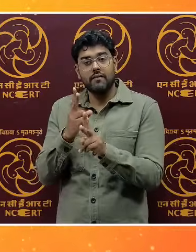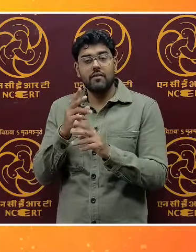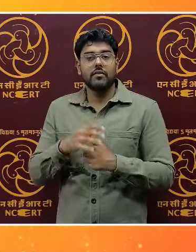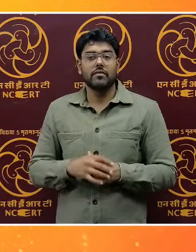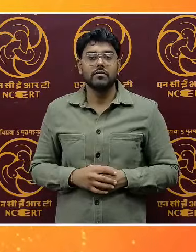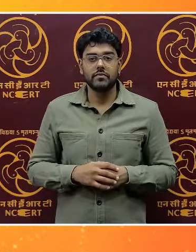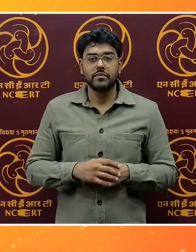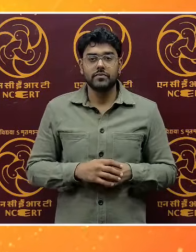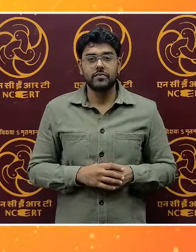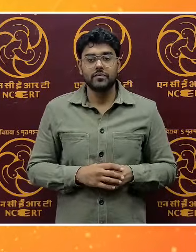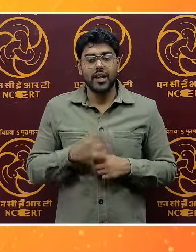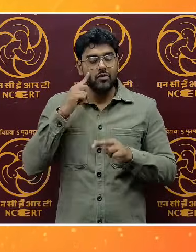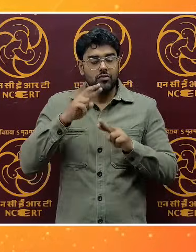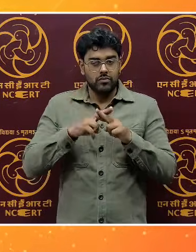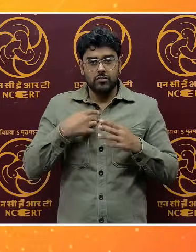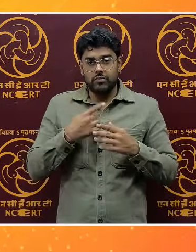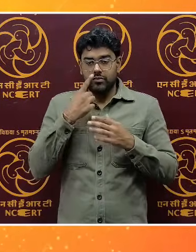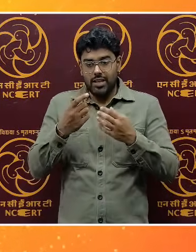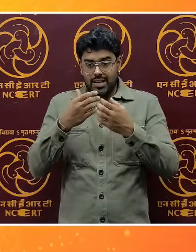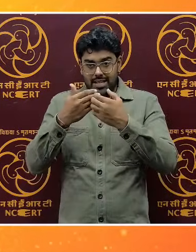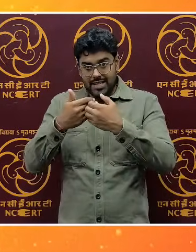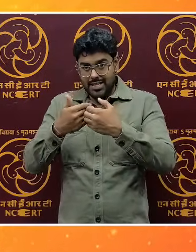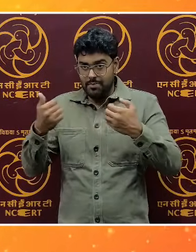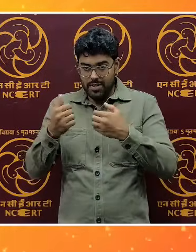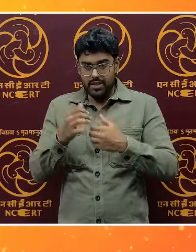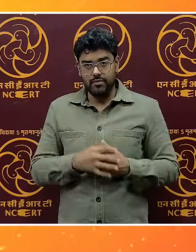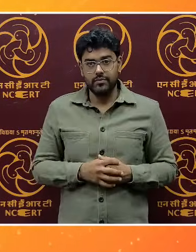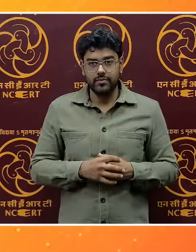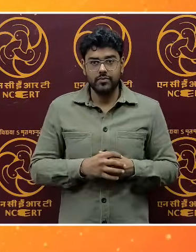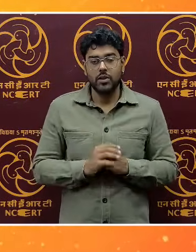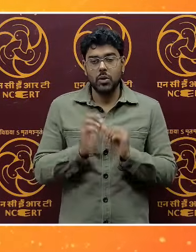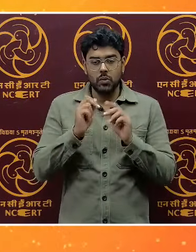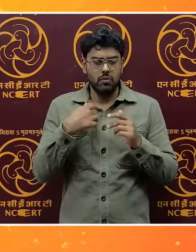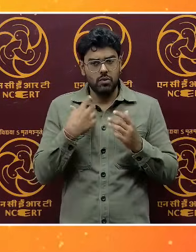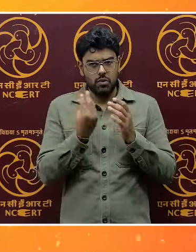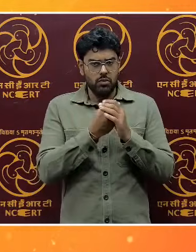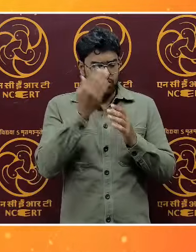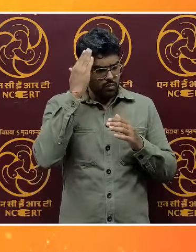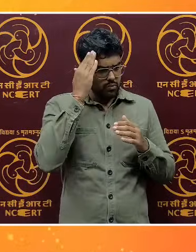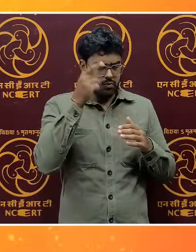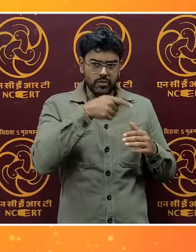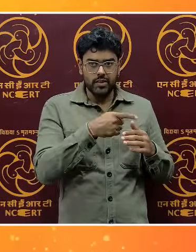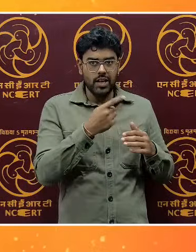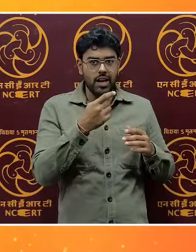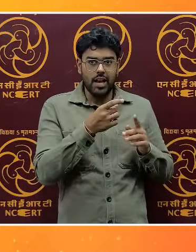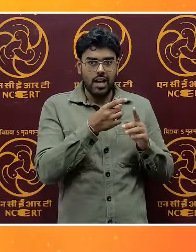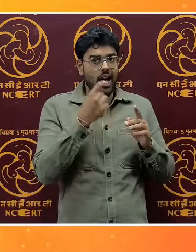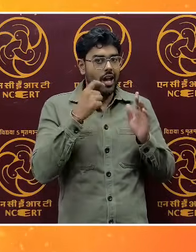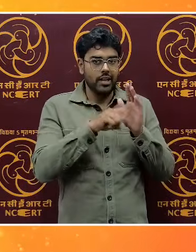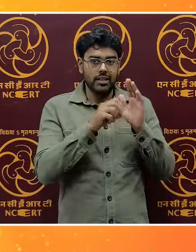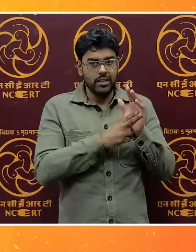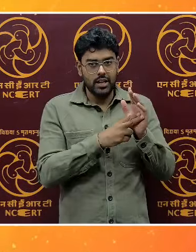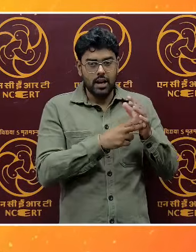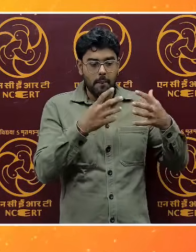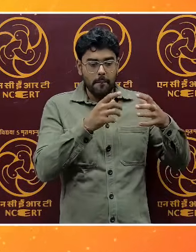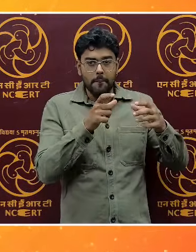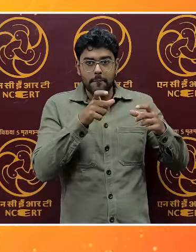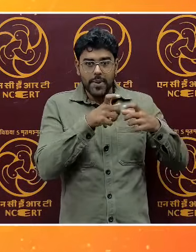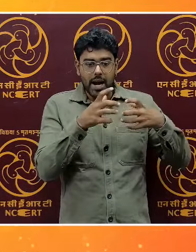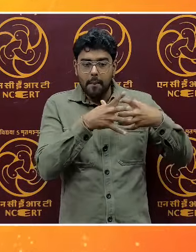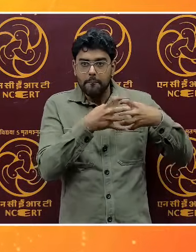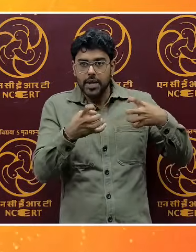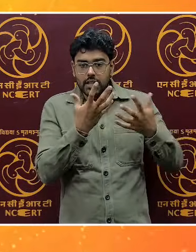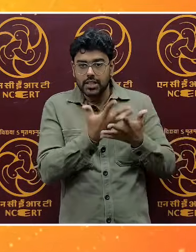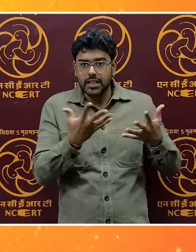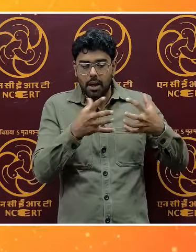uniform. Yeah. Now, if we talk of separation, right? Now, we know iron is magnetic in nature. So, being magnetic, what